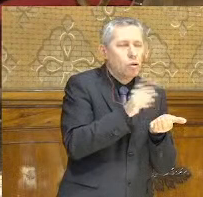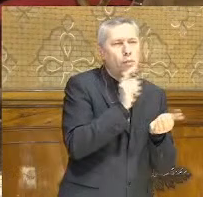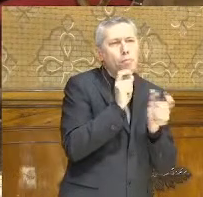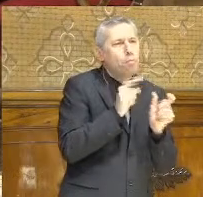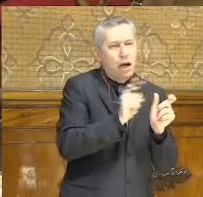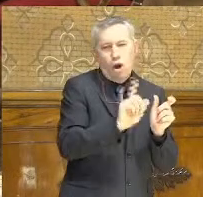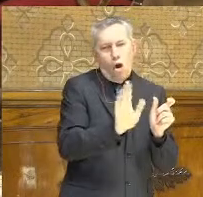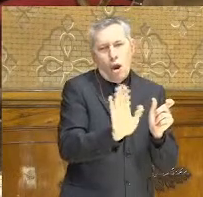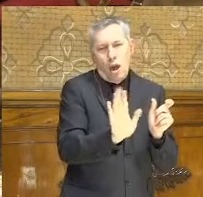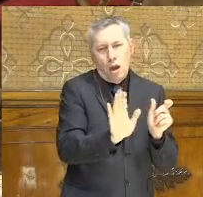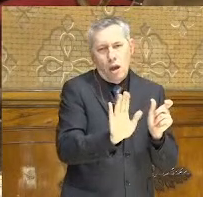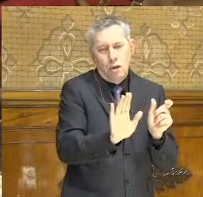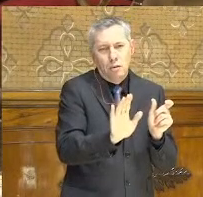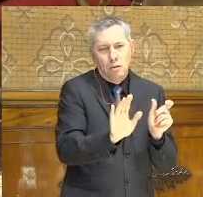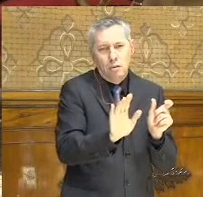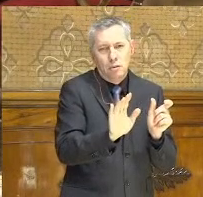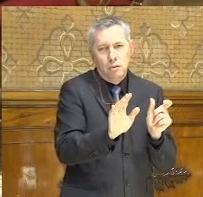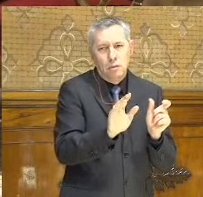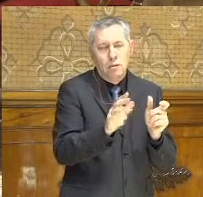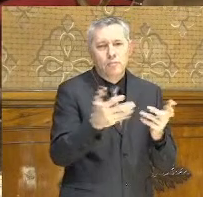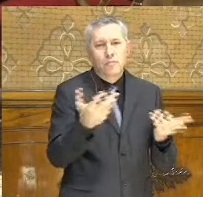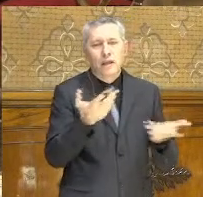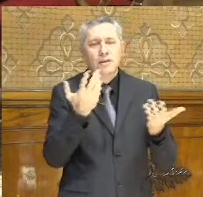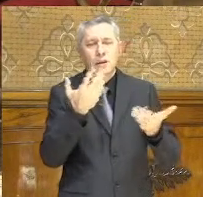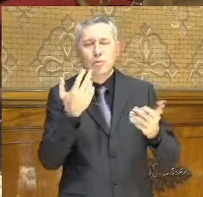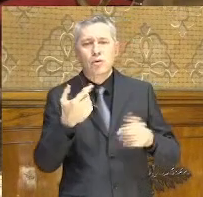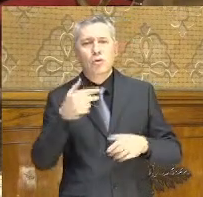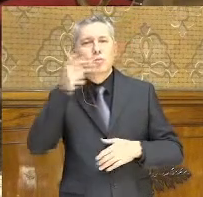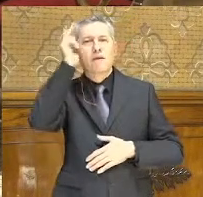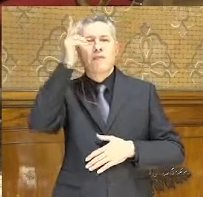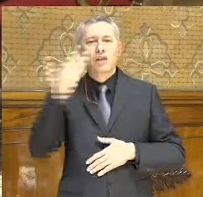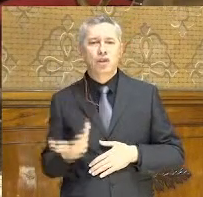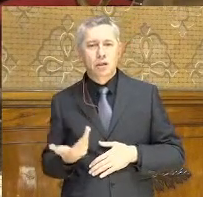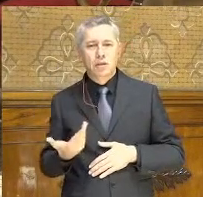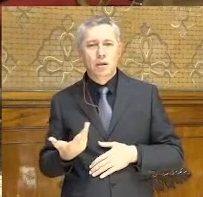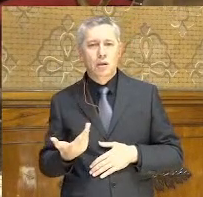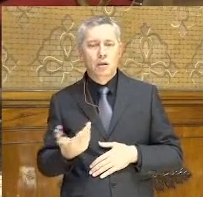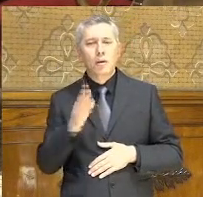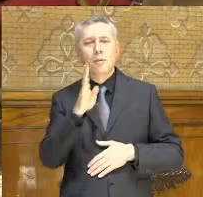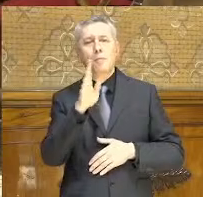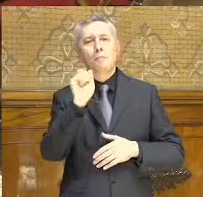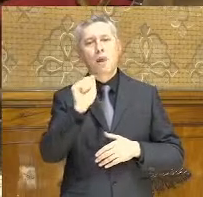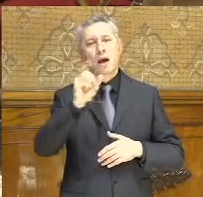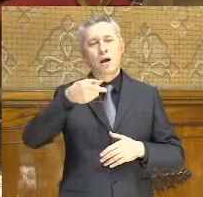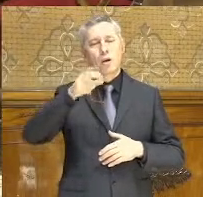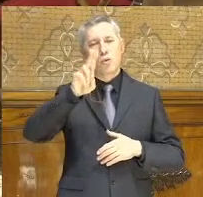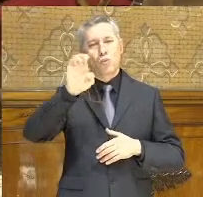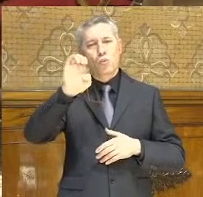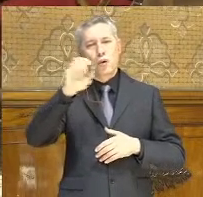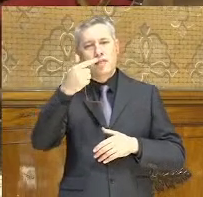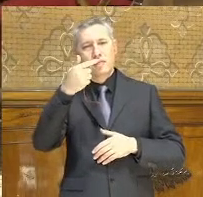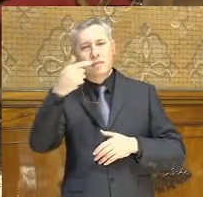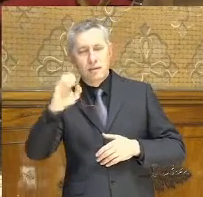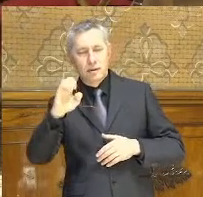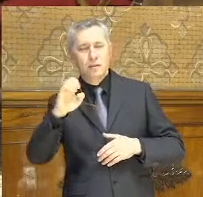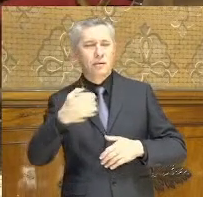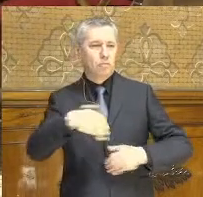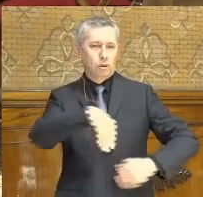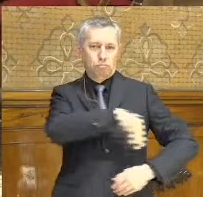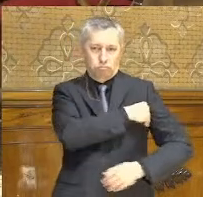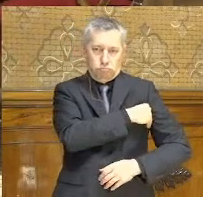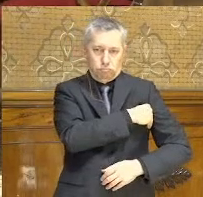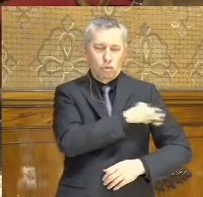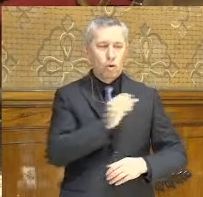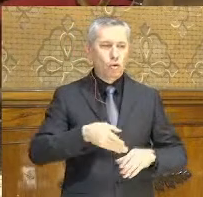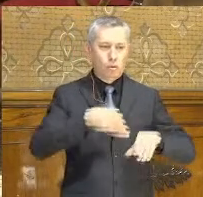armpit and walk home every evening to break the baguette. Or